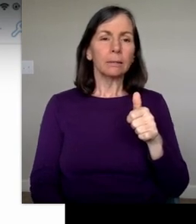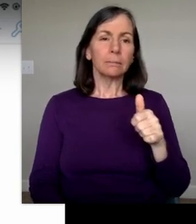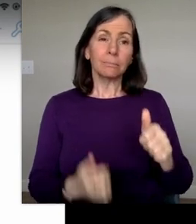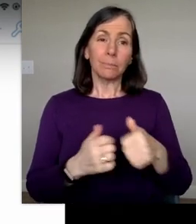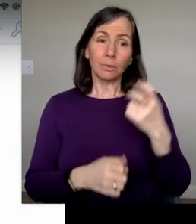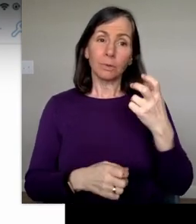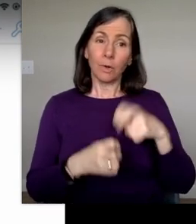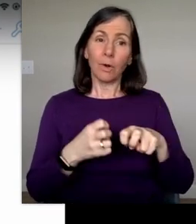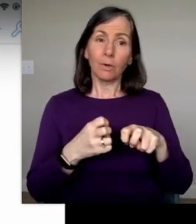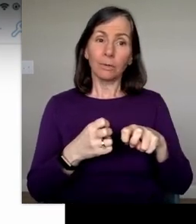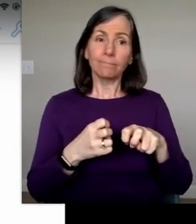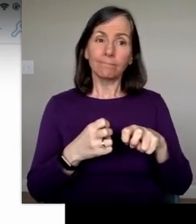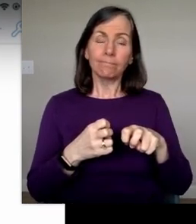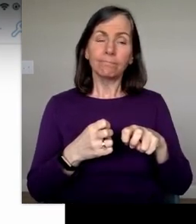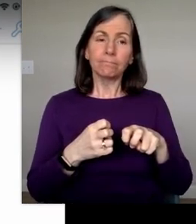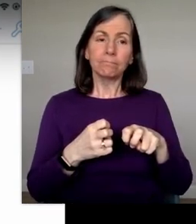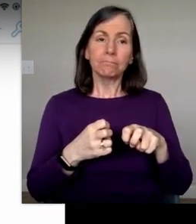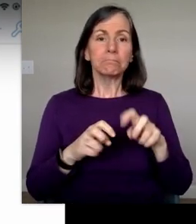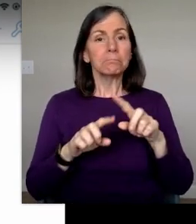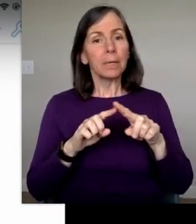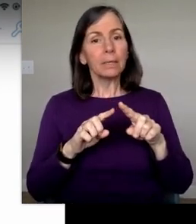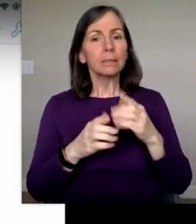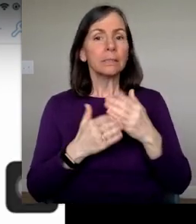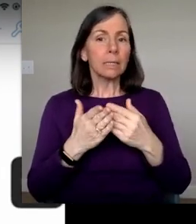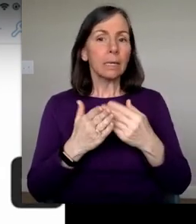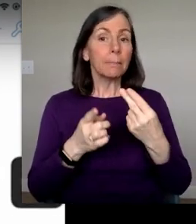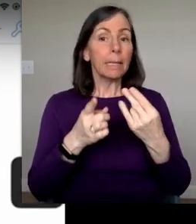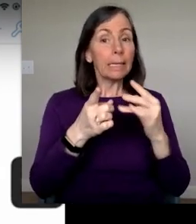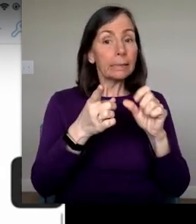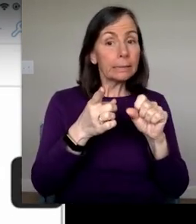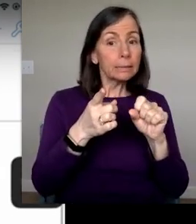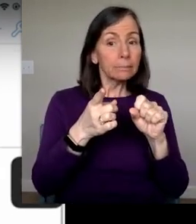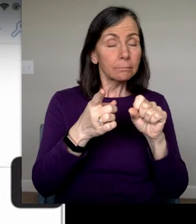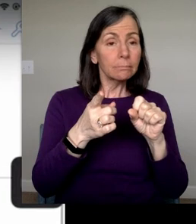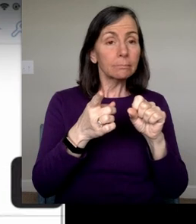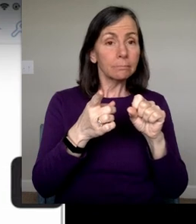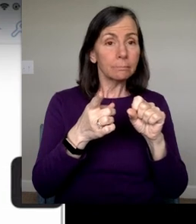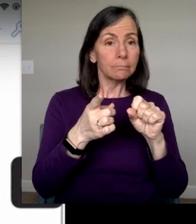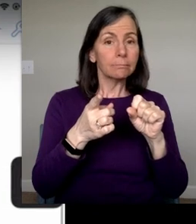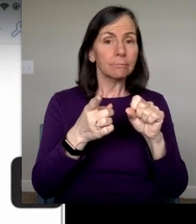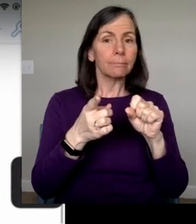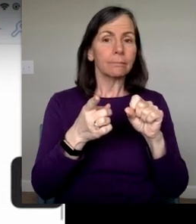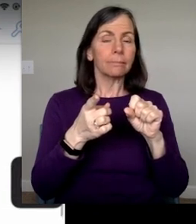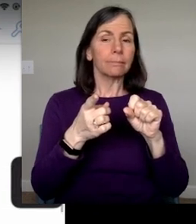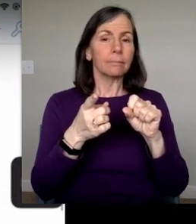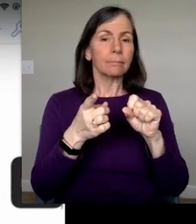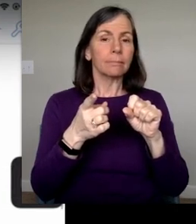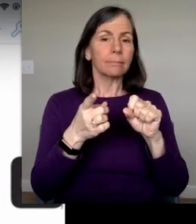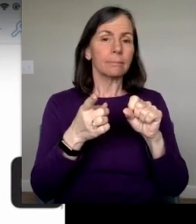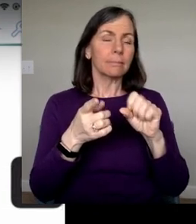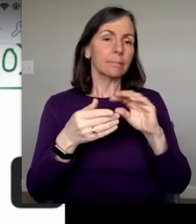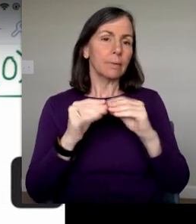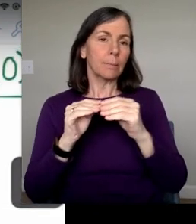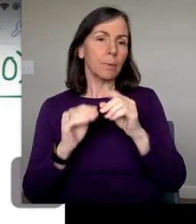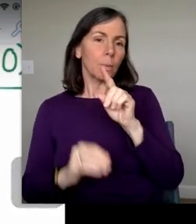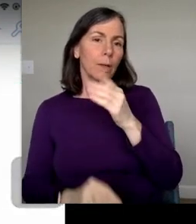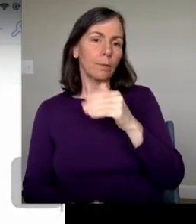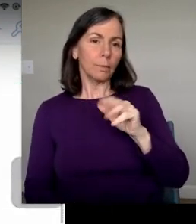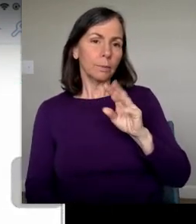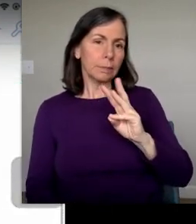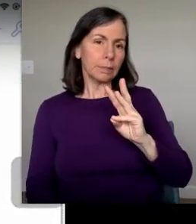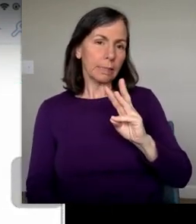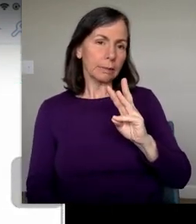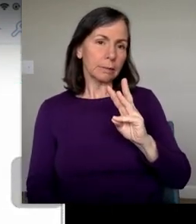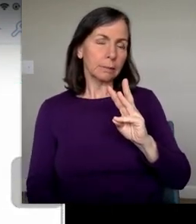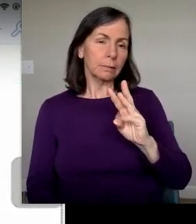hardest problems, but I gave you some hints. And then problems 1 through 6 are still going